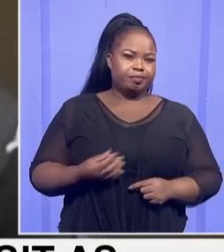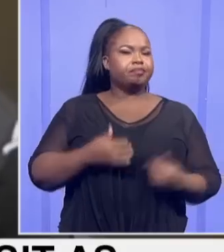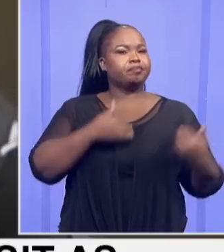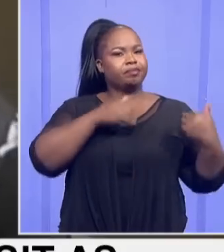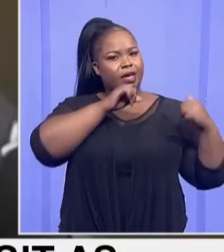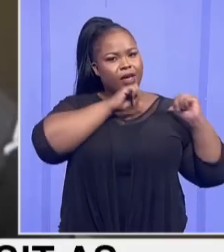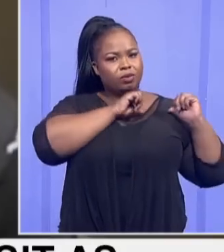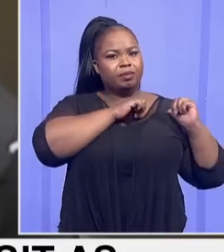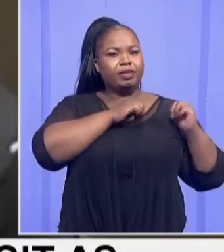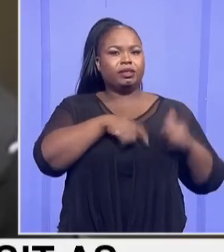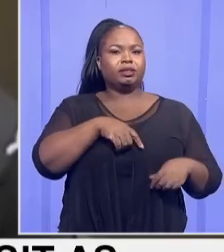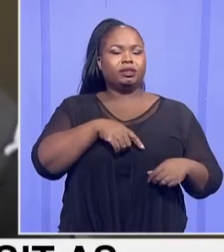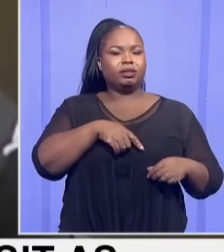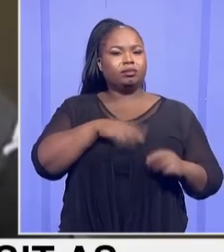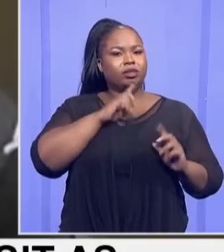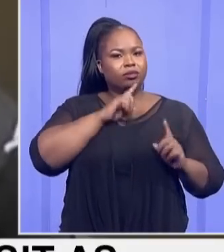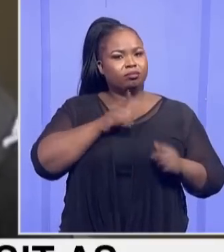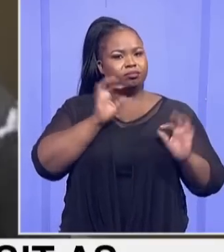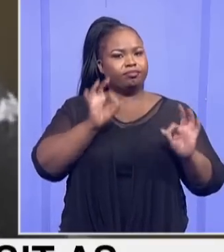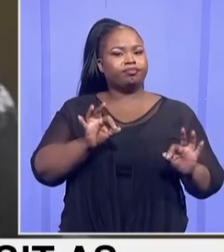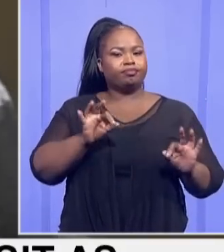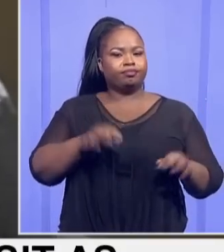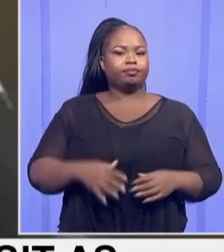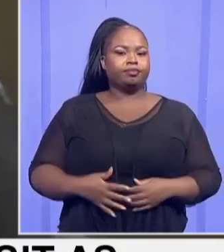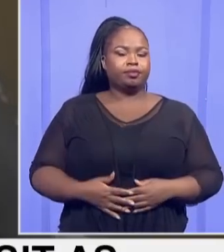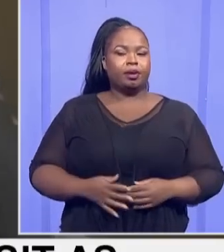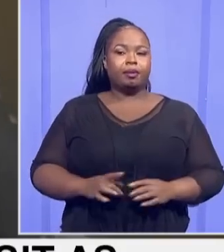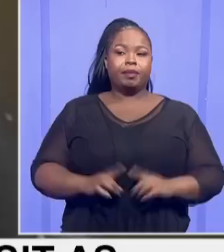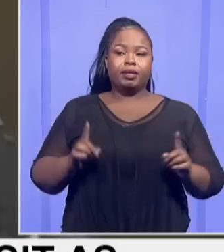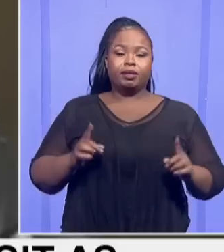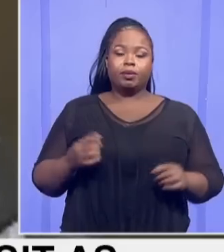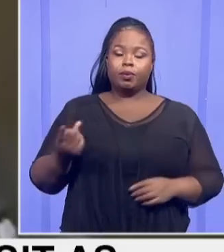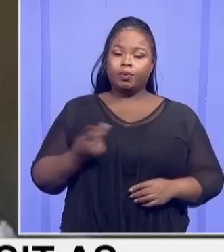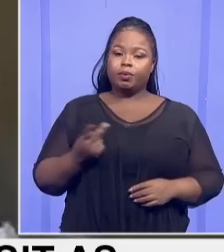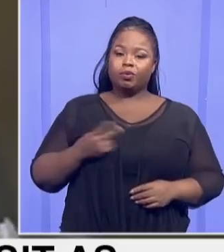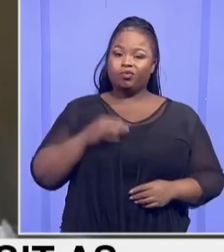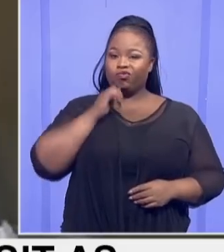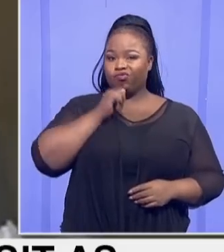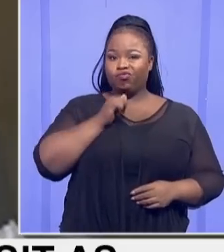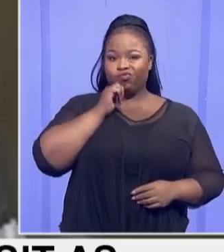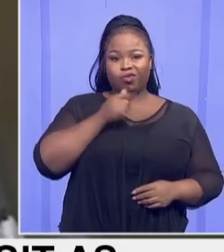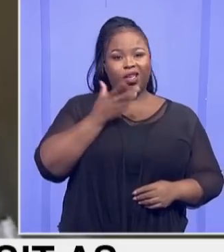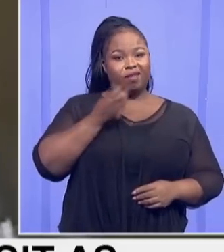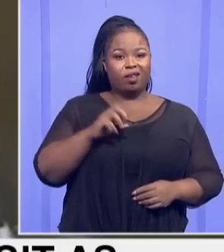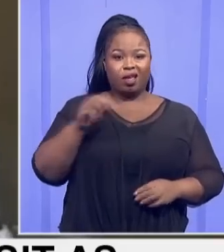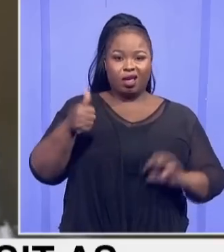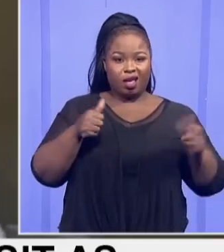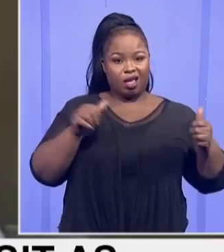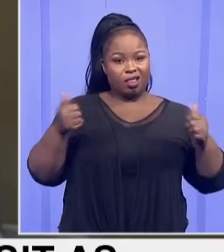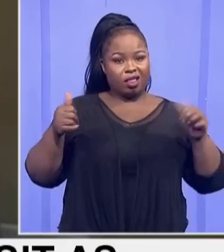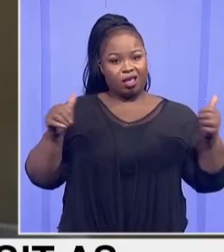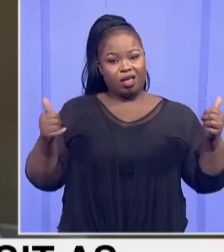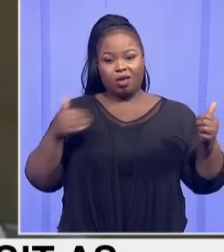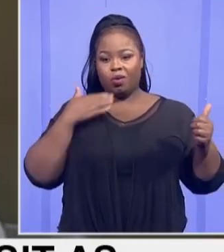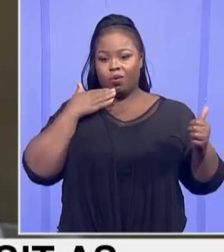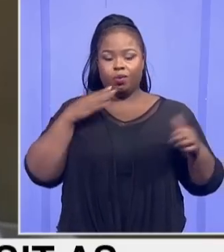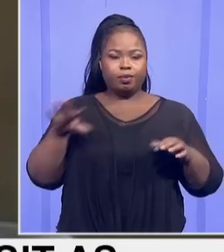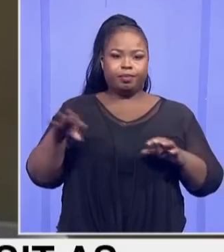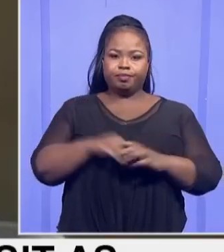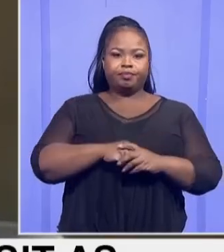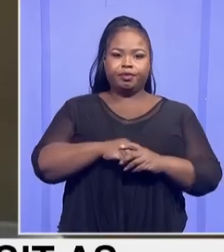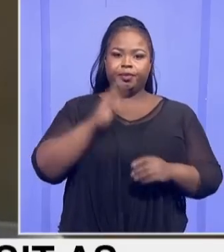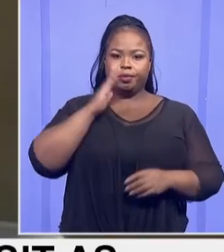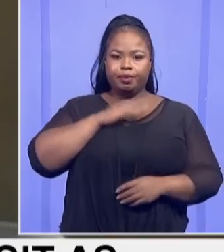accountability, we have justice in those situations. And even though there are parties that are not part of the UN